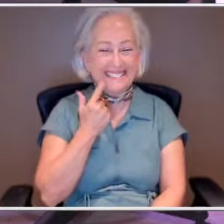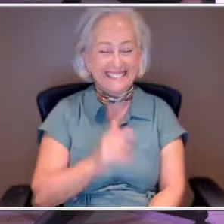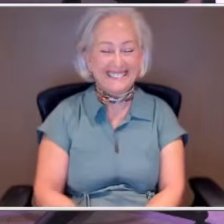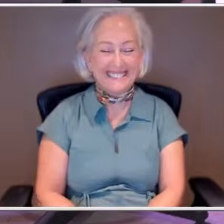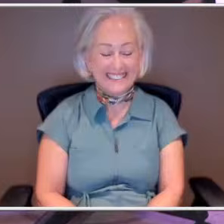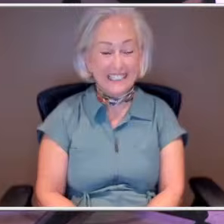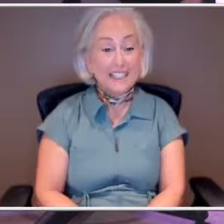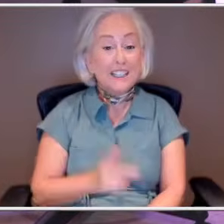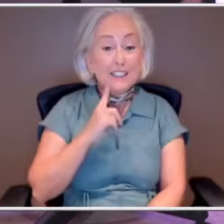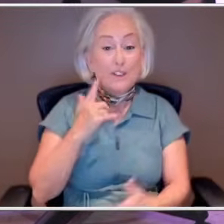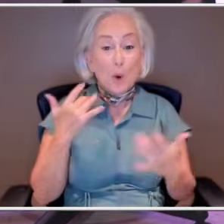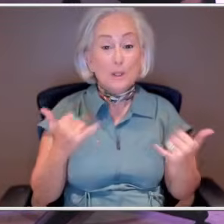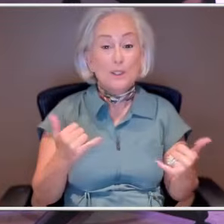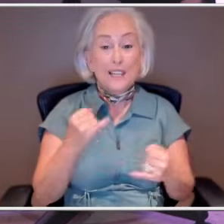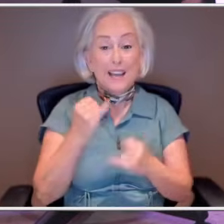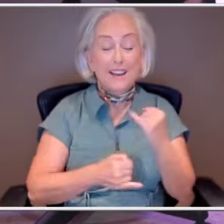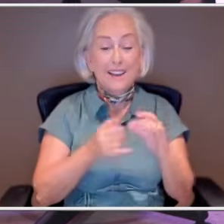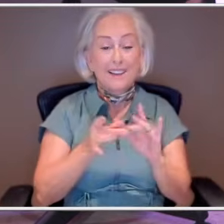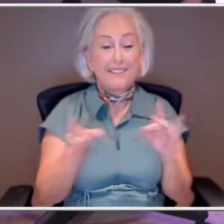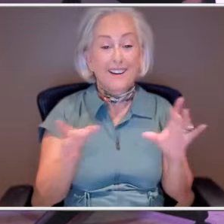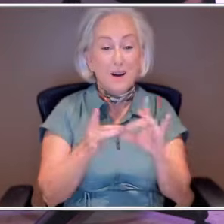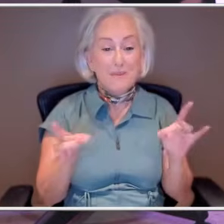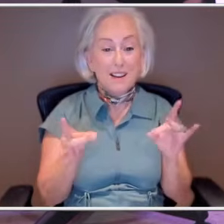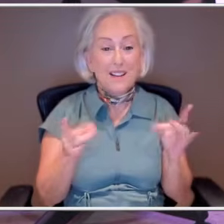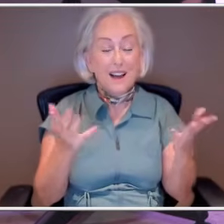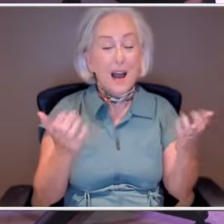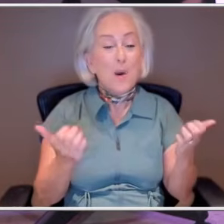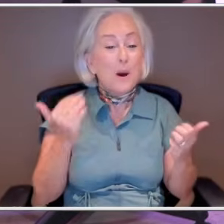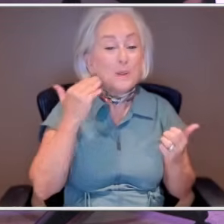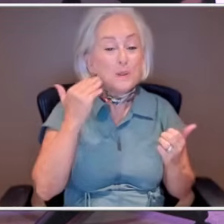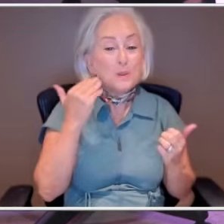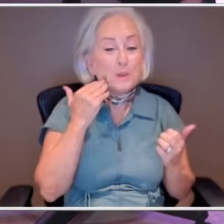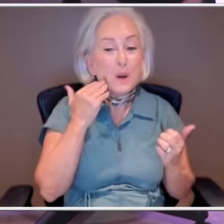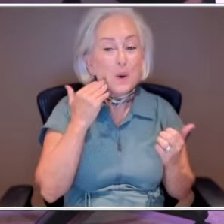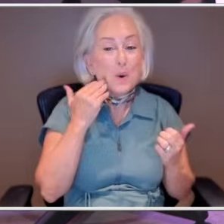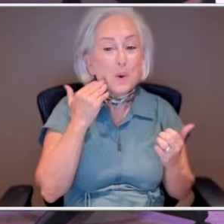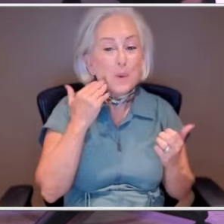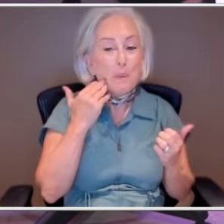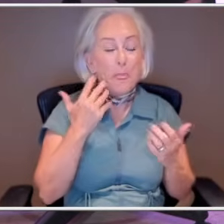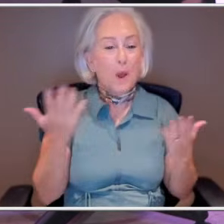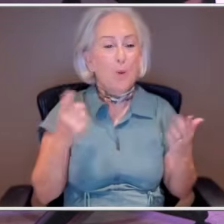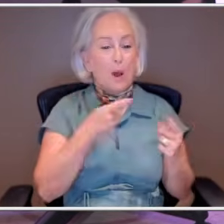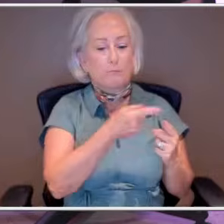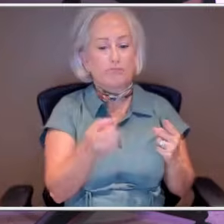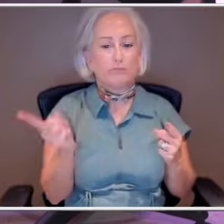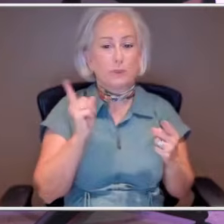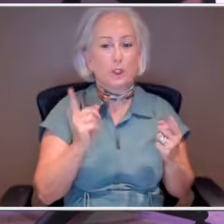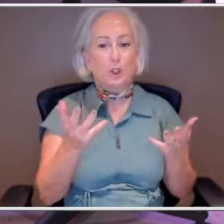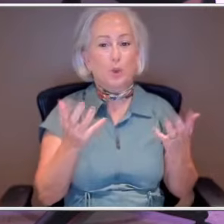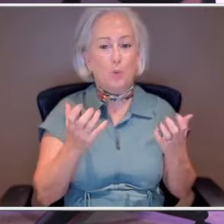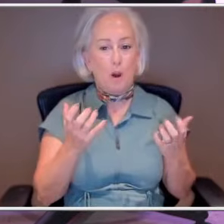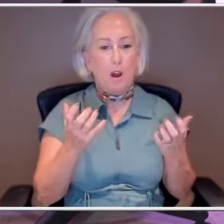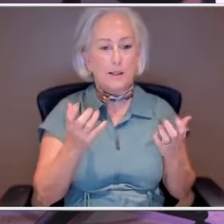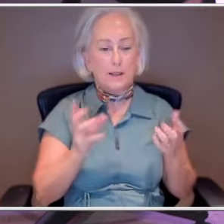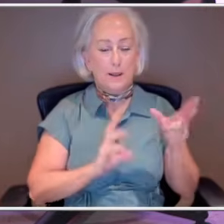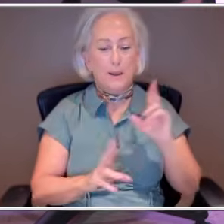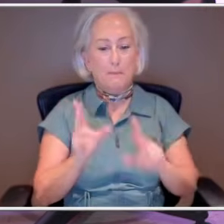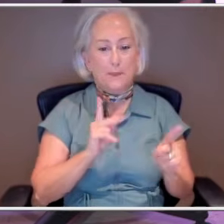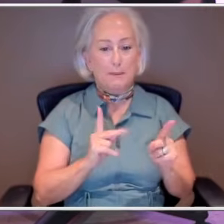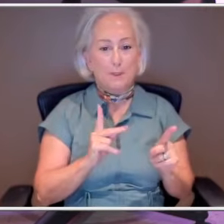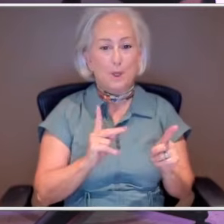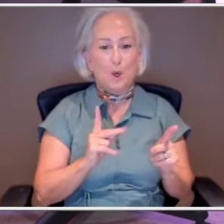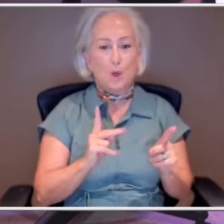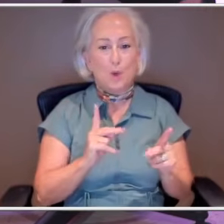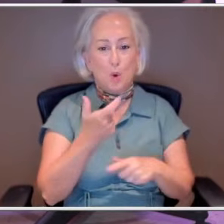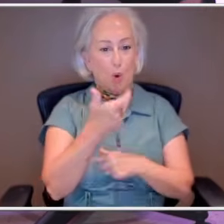today's takeaways from our guests, I would love to know what you all want our viewers to take away from this conversation. Keith, what do